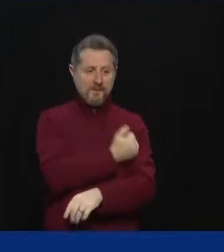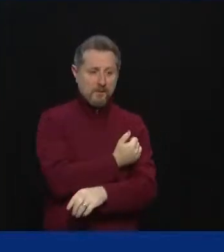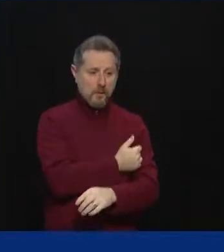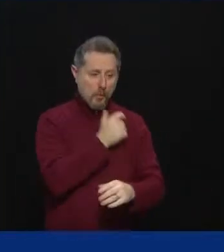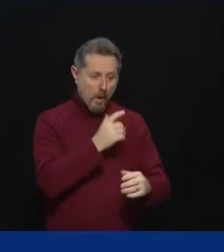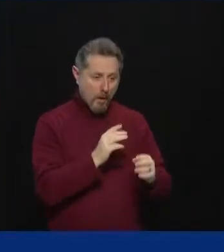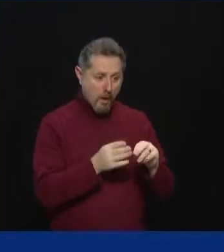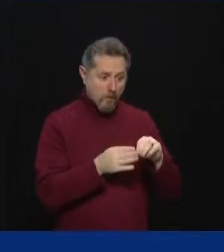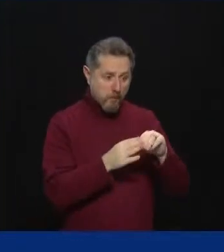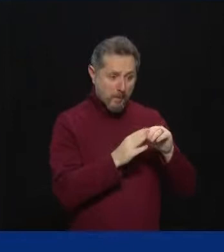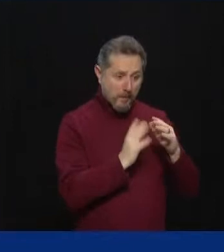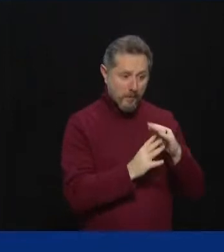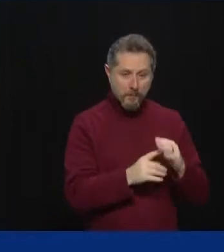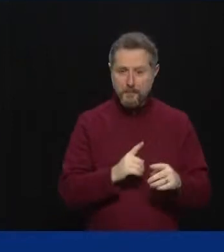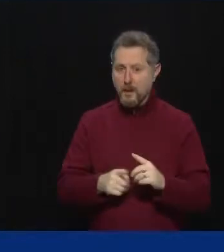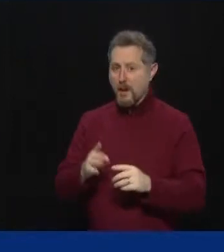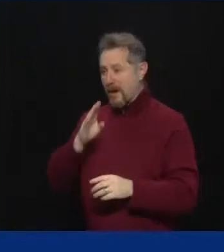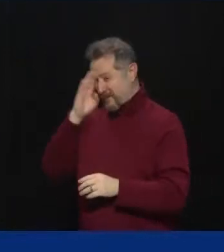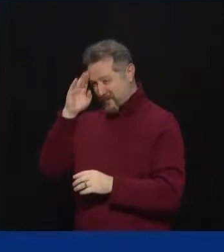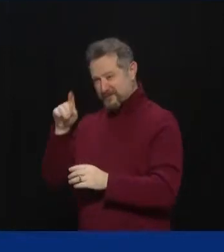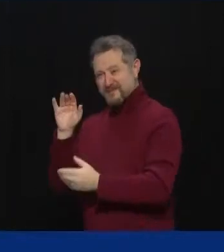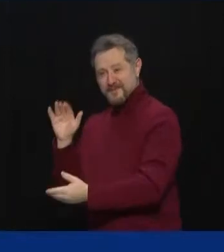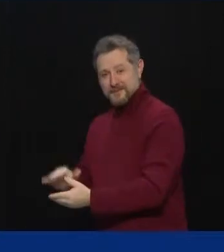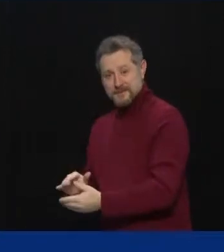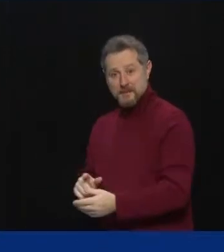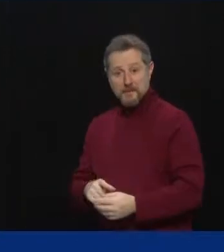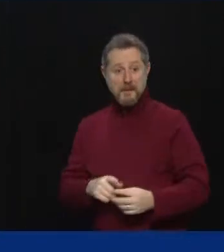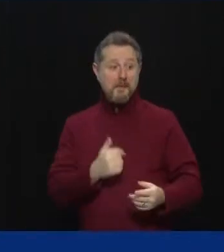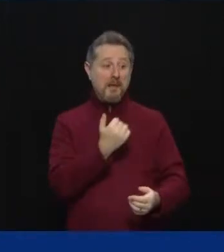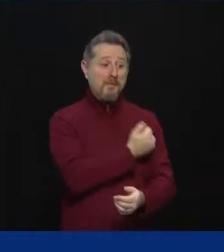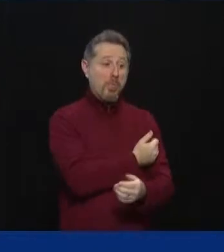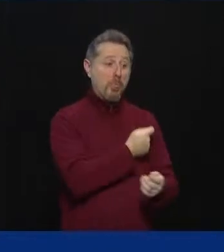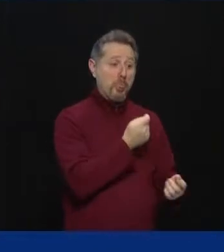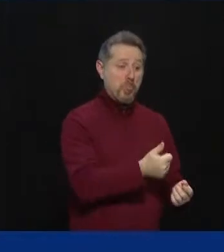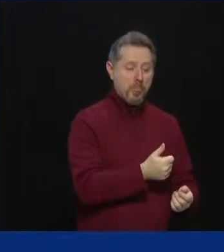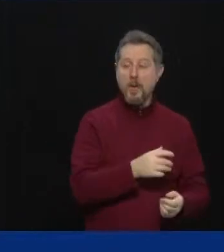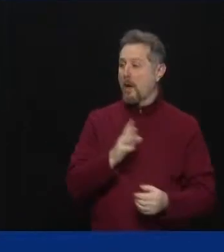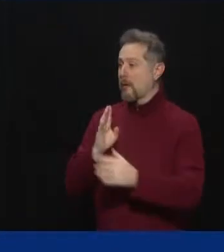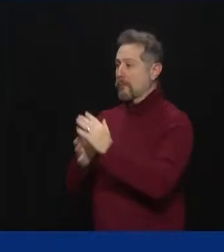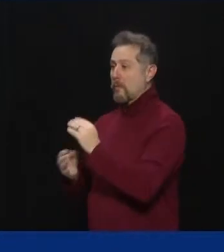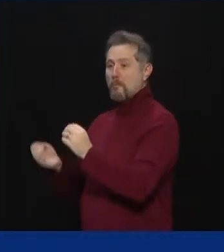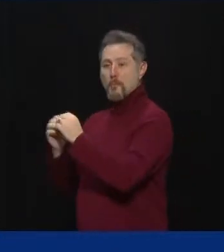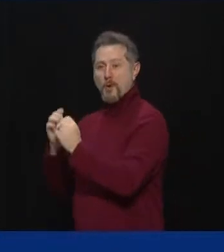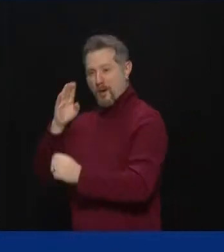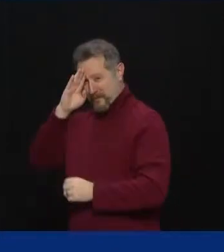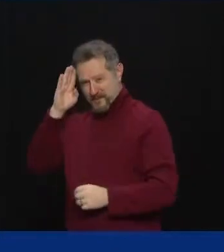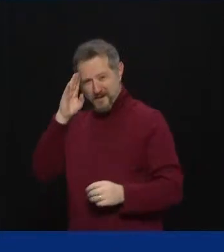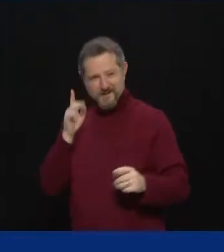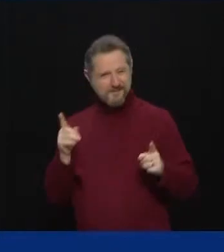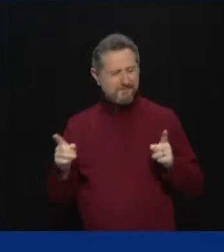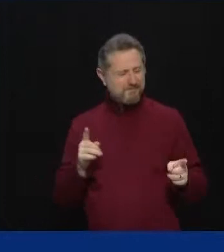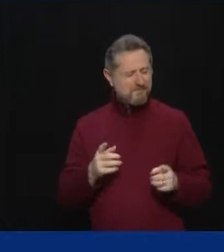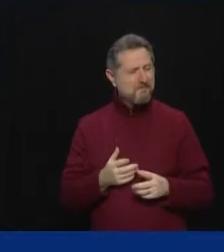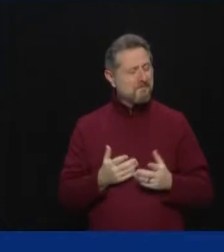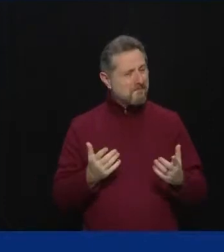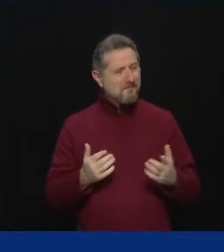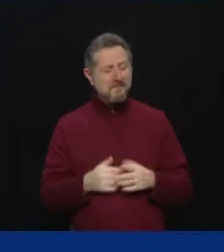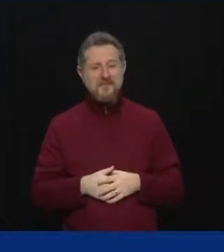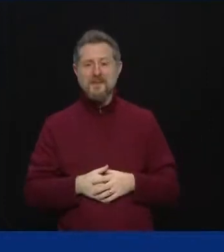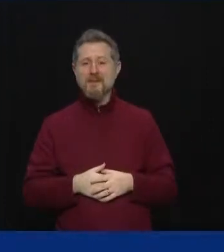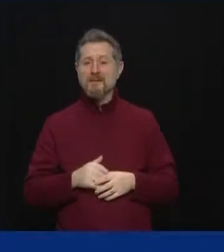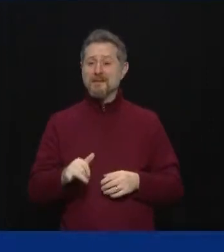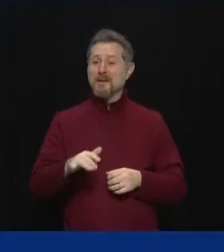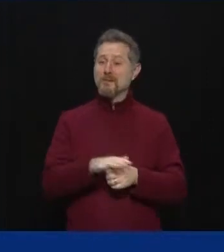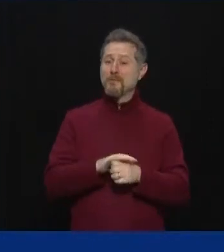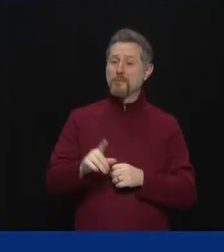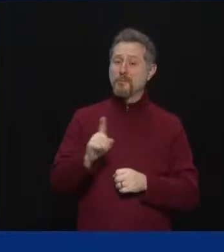the number of hospitalizations. And we know it's the indoors, the colder temperatures, but also the areas where people are more likely to be vaccinated.